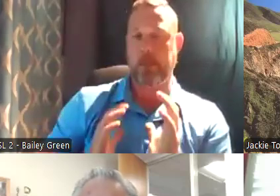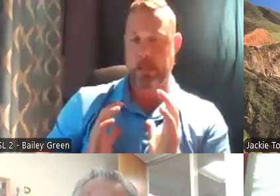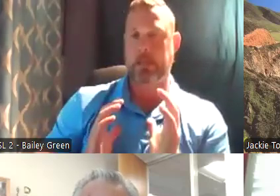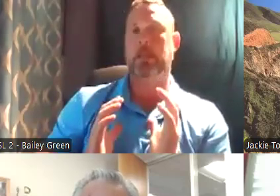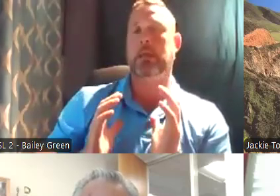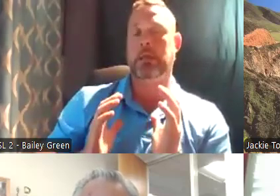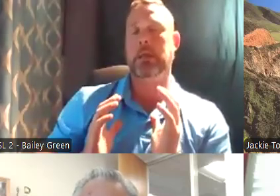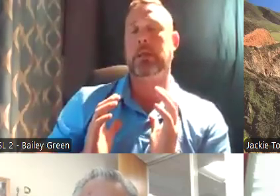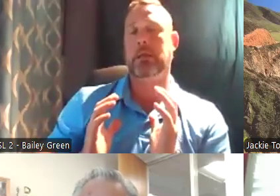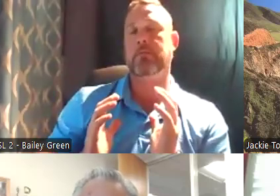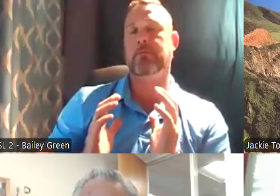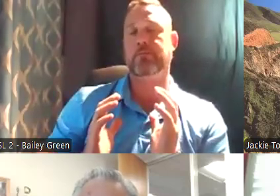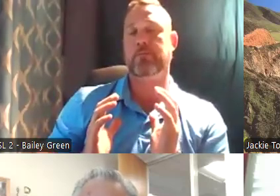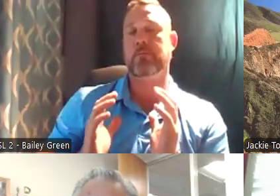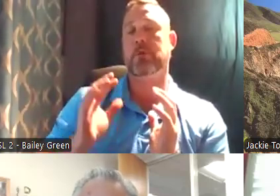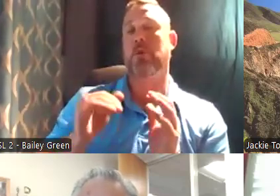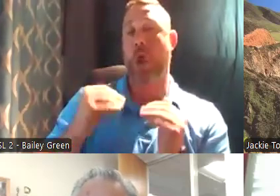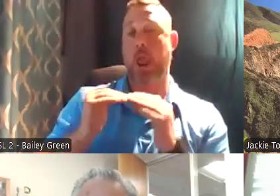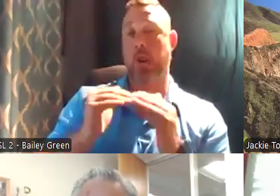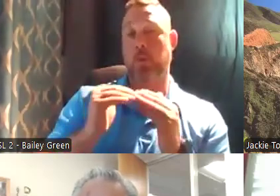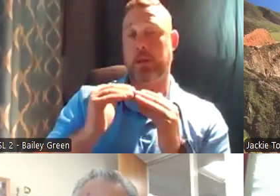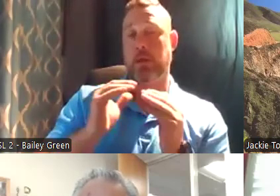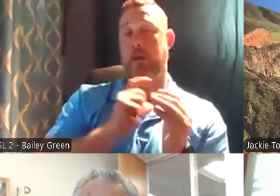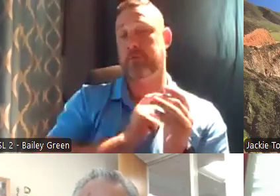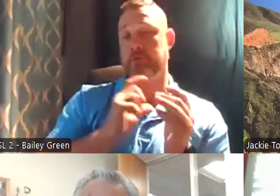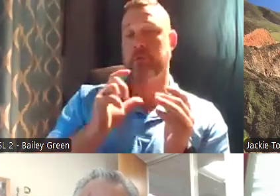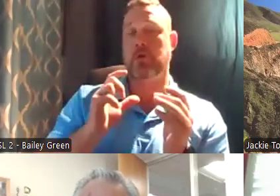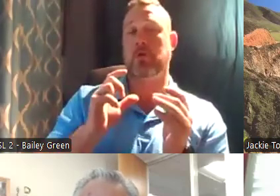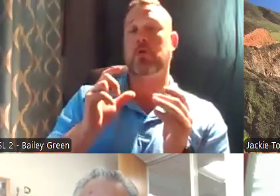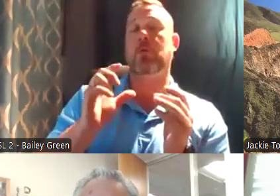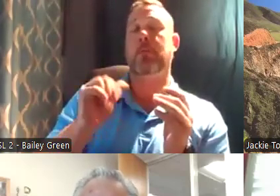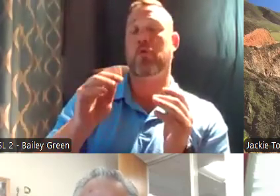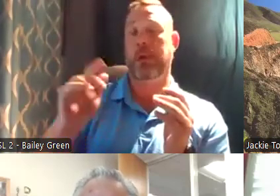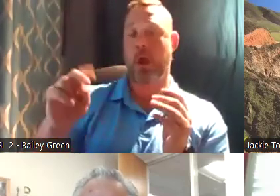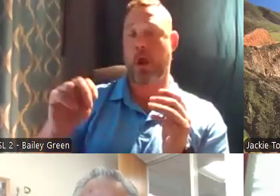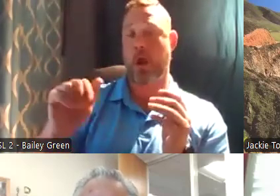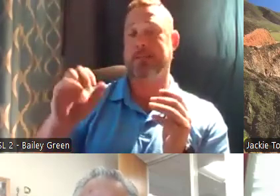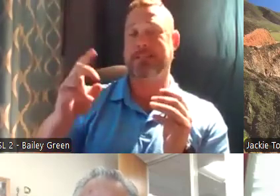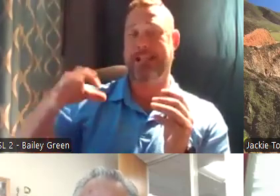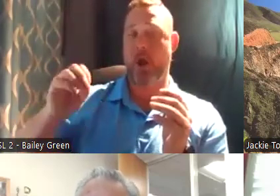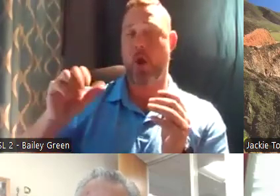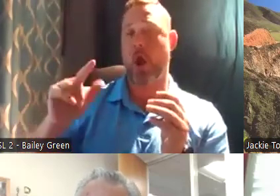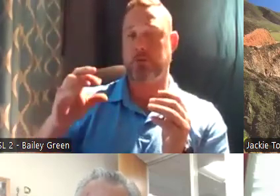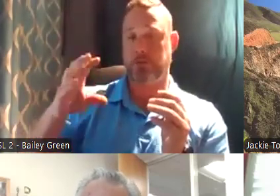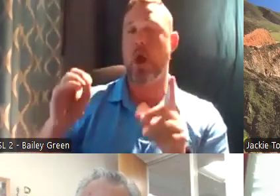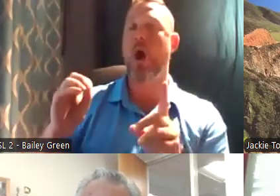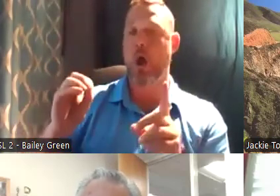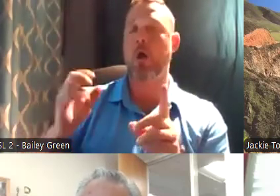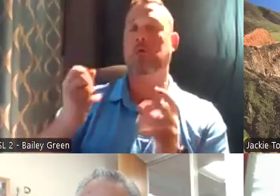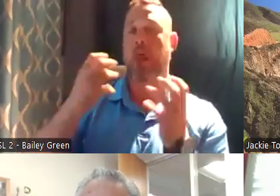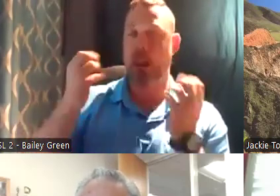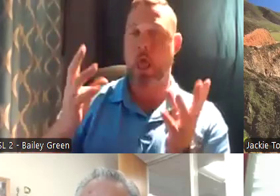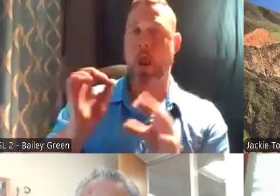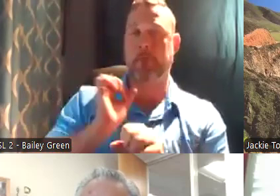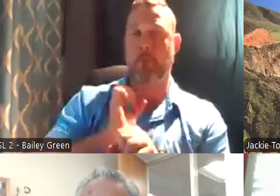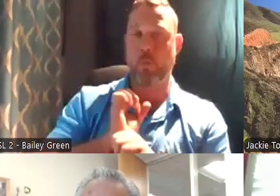said, our equity officer, Marina Castillo Augusto, really is doing a lot of work to make sure